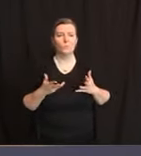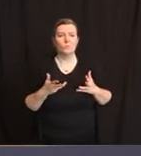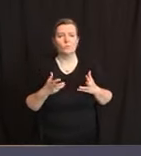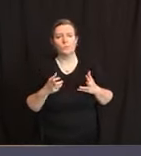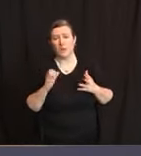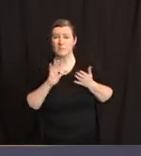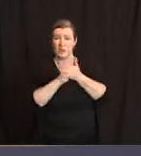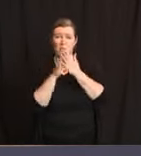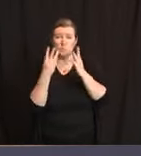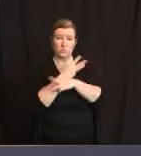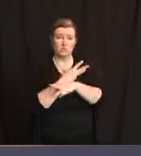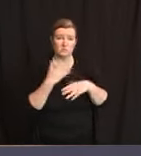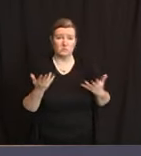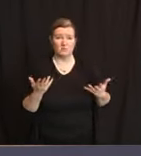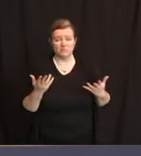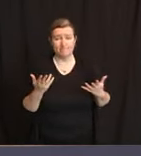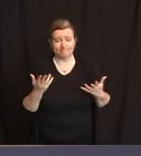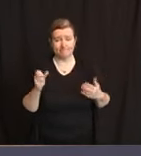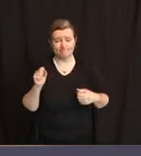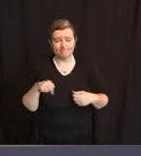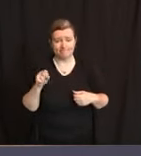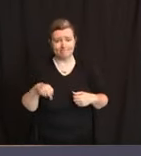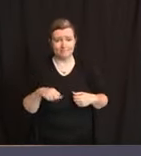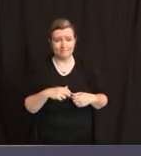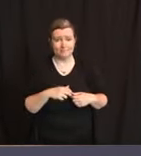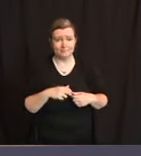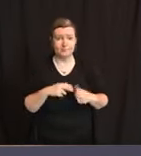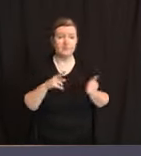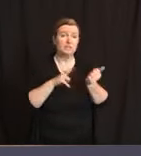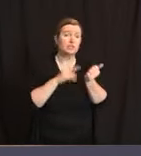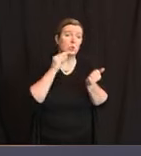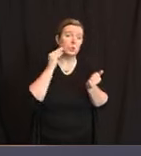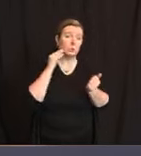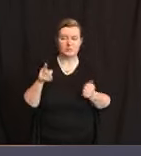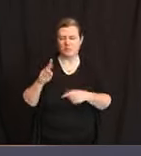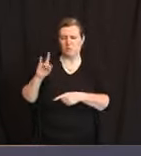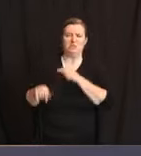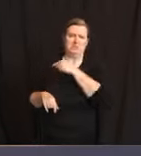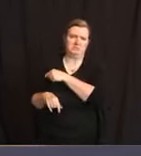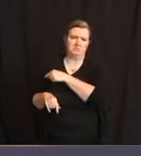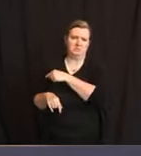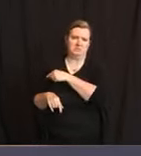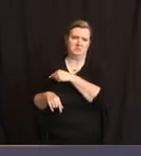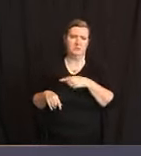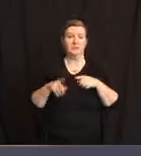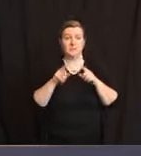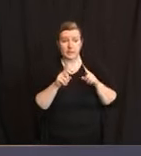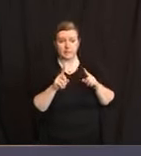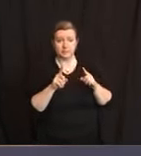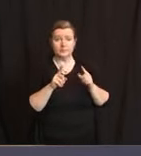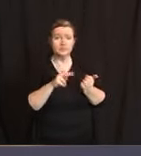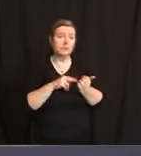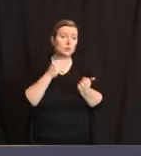Yes. Judy could talk about long-term care and their testing, but they're mandated to do this.